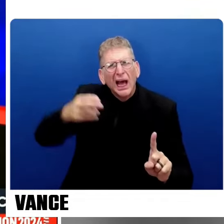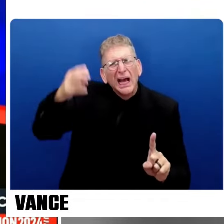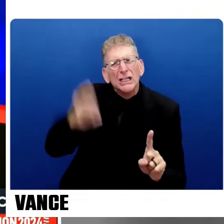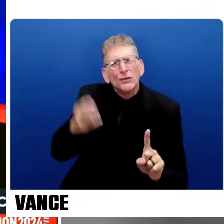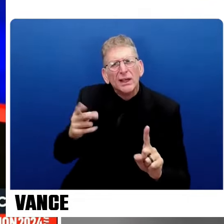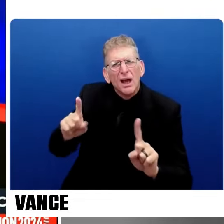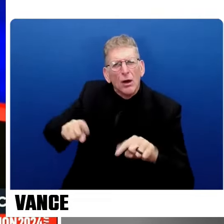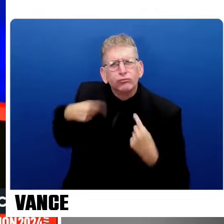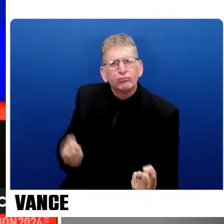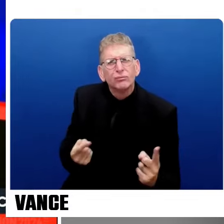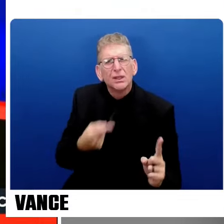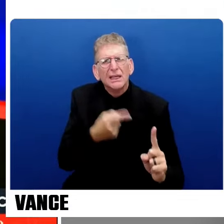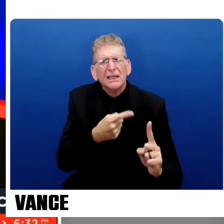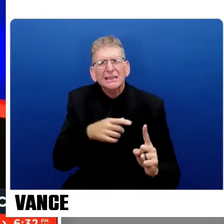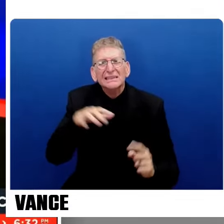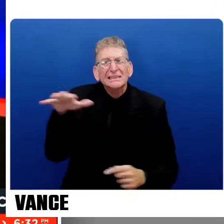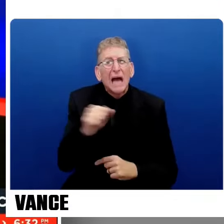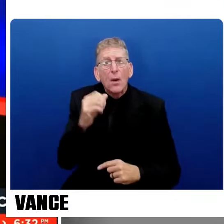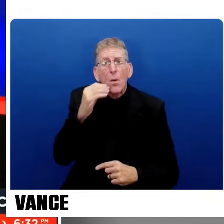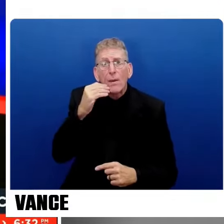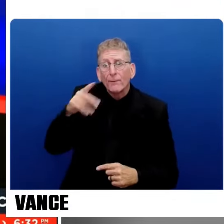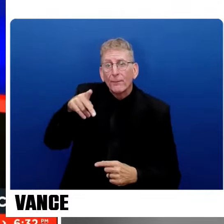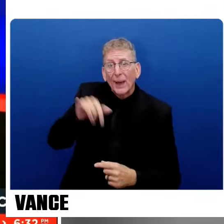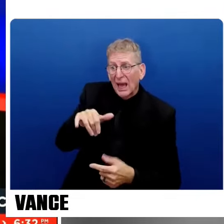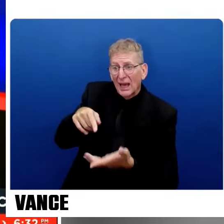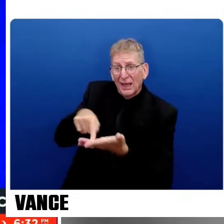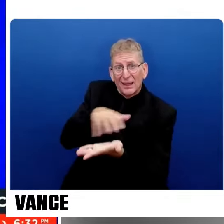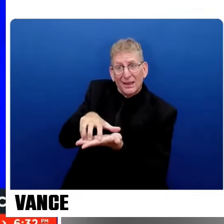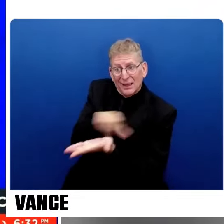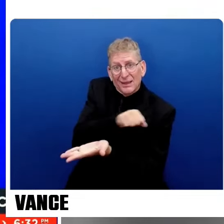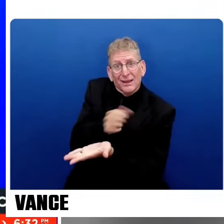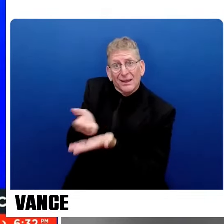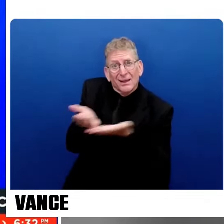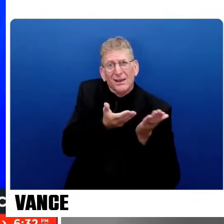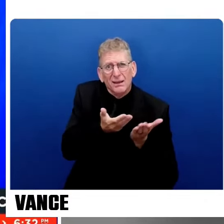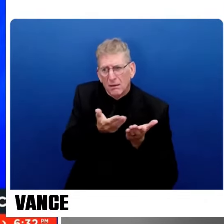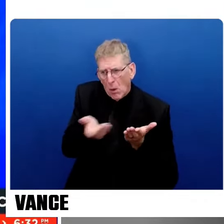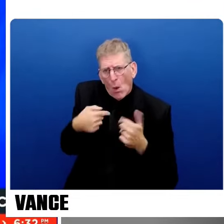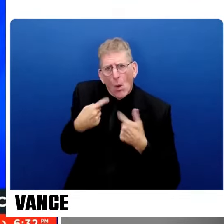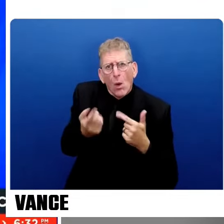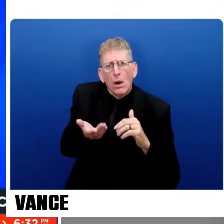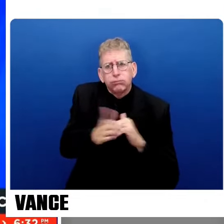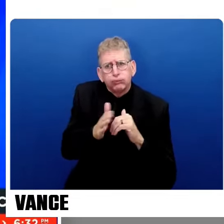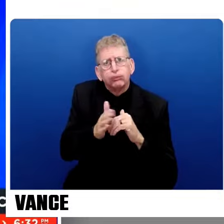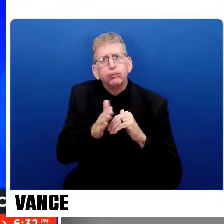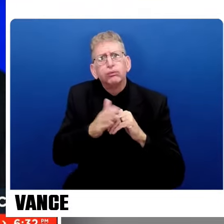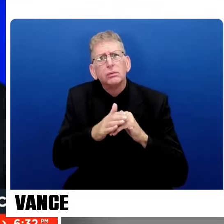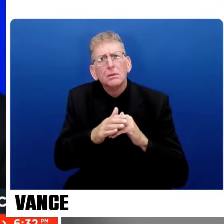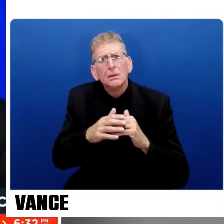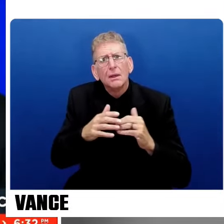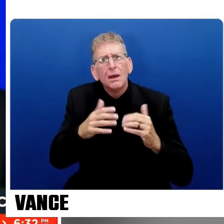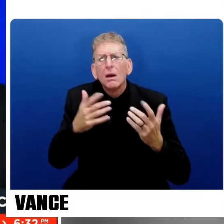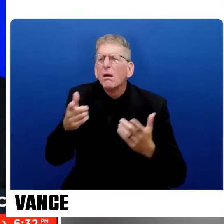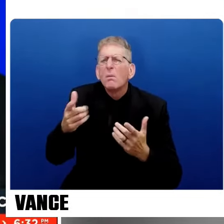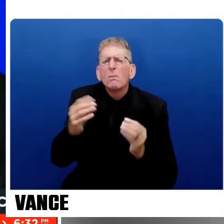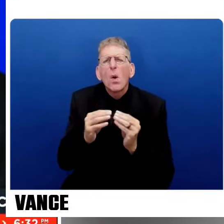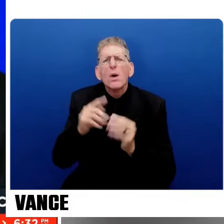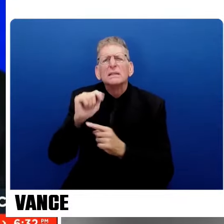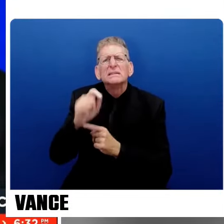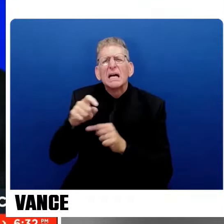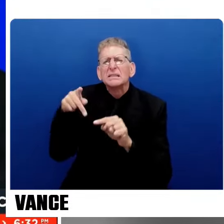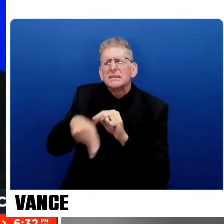Tim admirably admits that they want to undo the Trump tax cuts, but if you look at what was so different about Donald Trump's tax cuts, even from